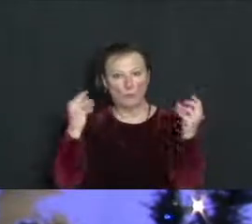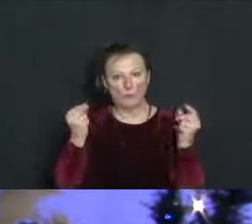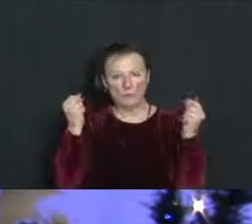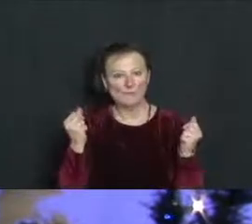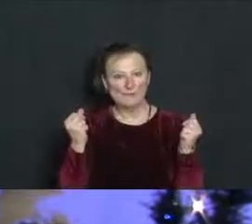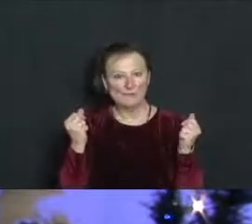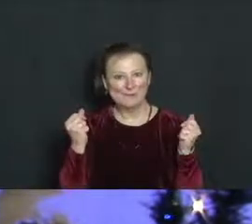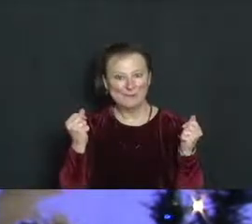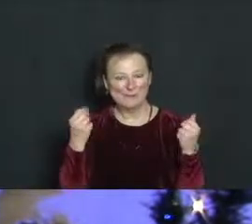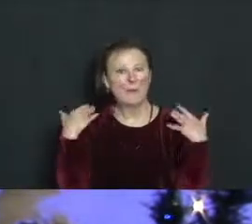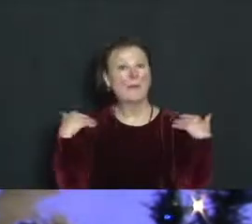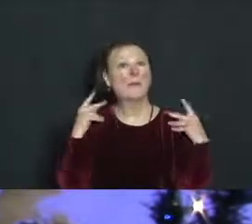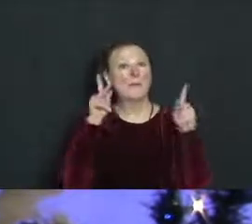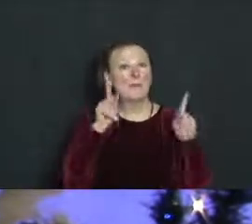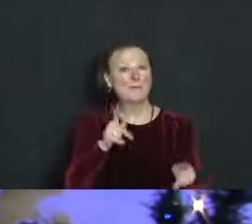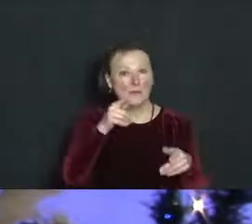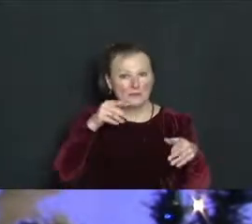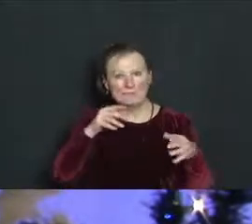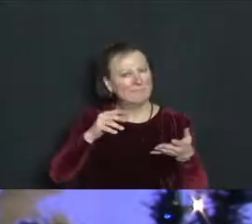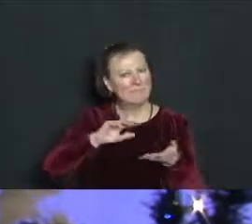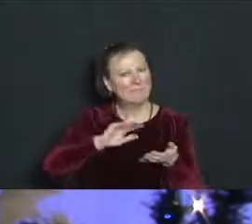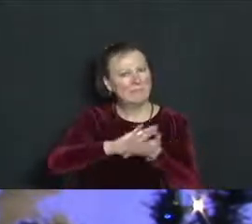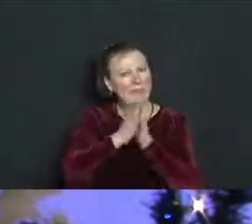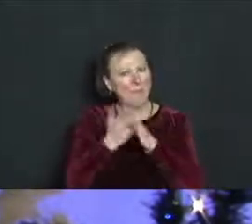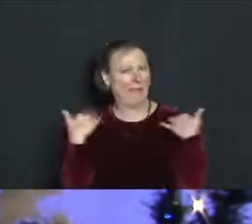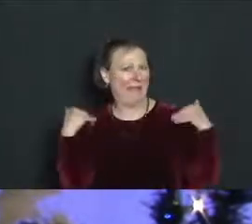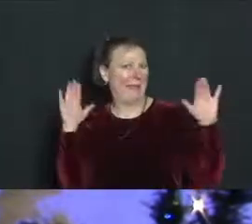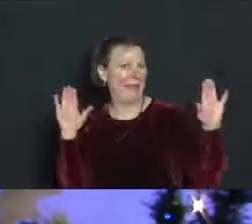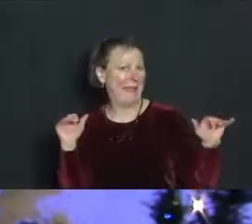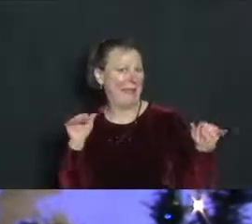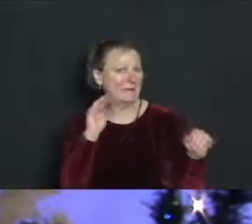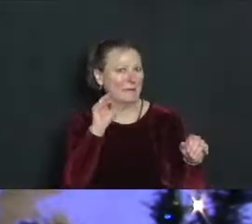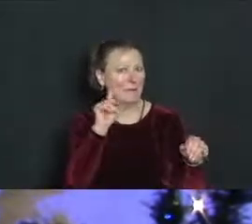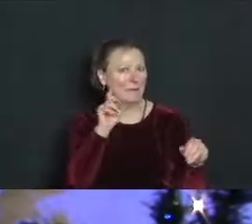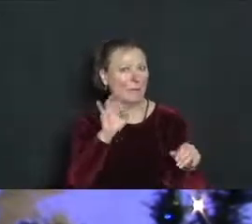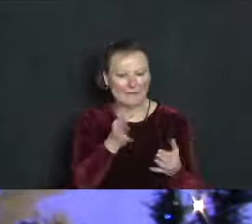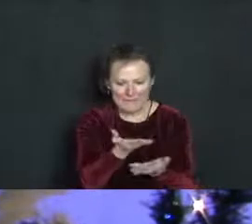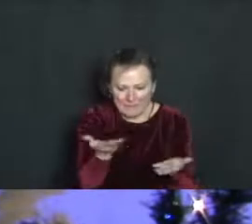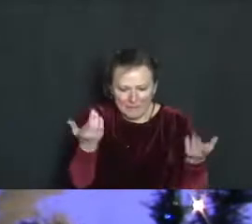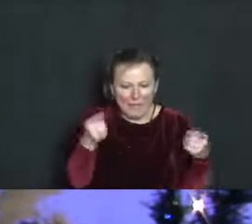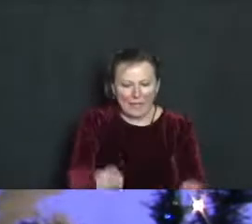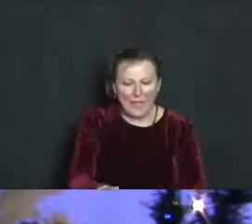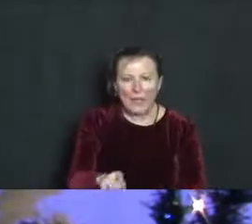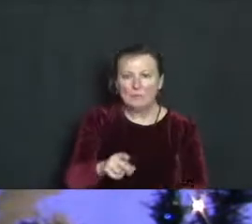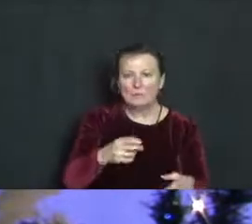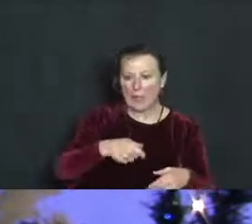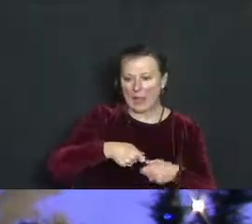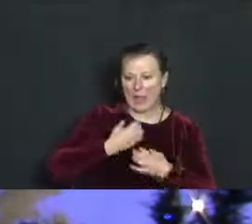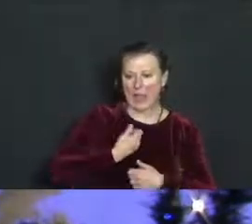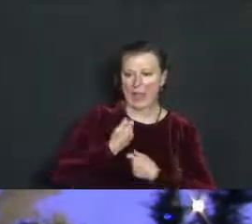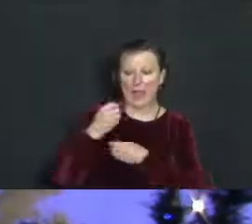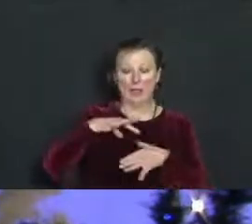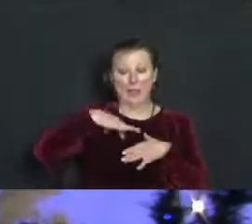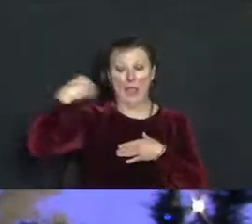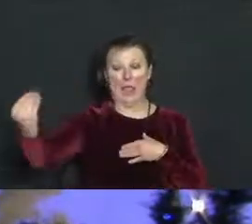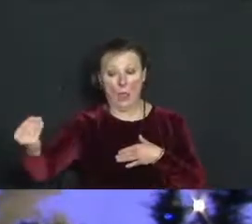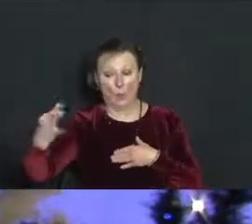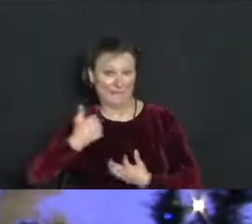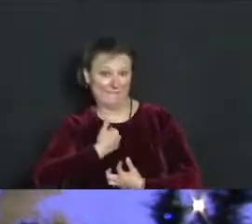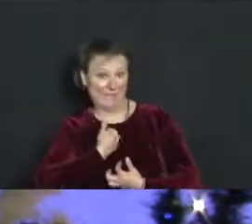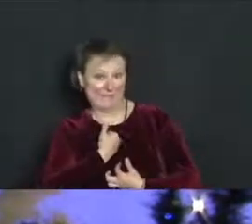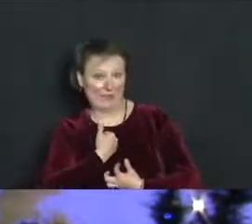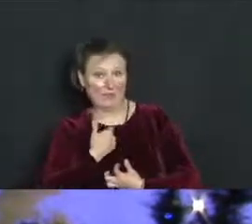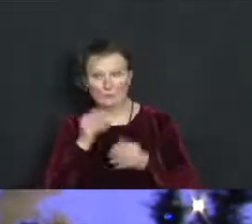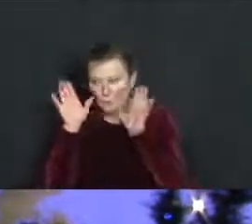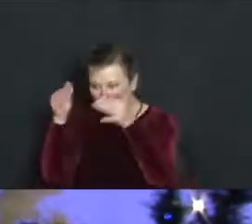A person goes into angel mode when circumstances draw them out of themselves to focus on the needs of others, so